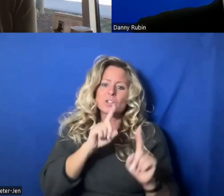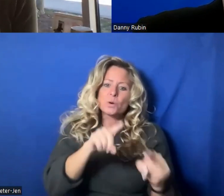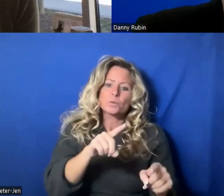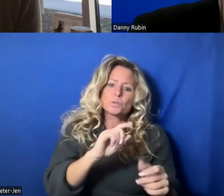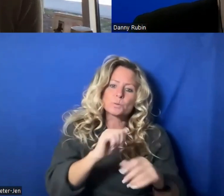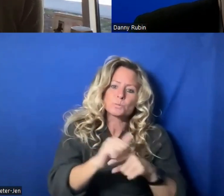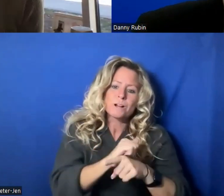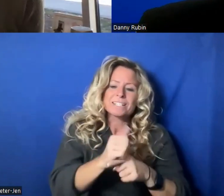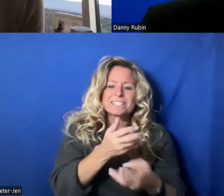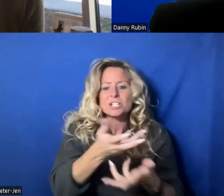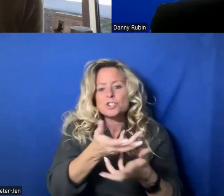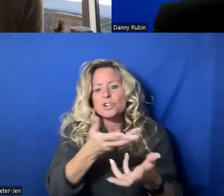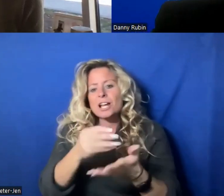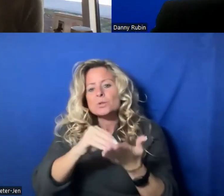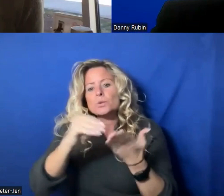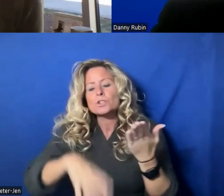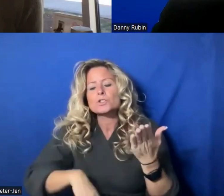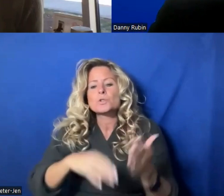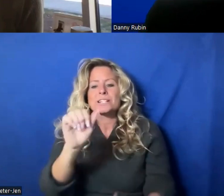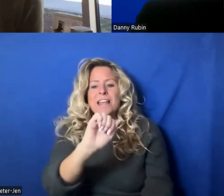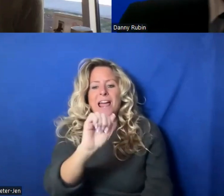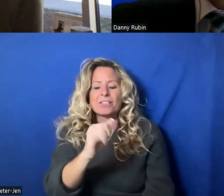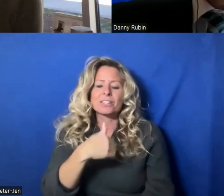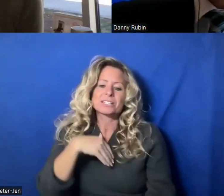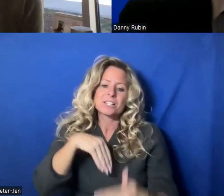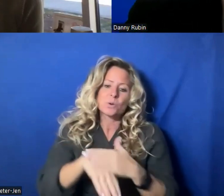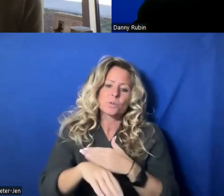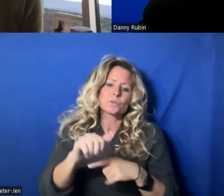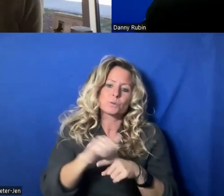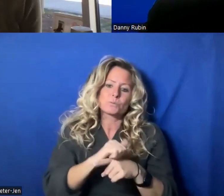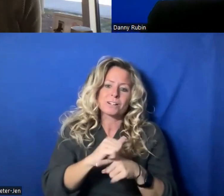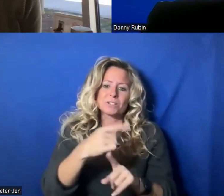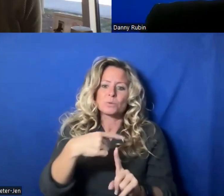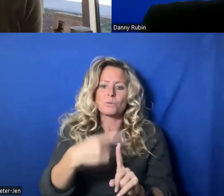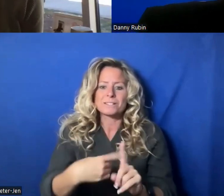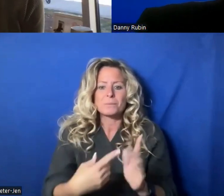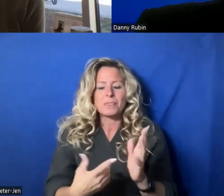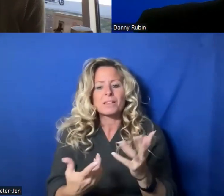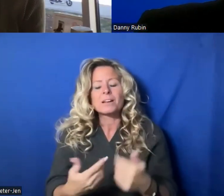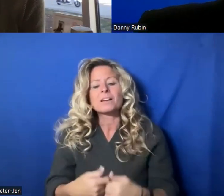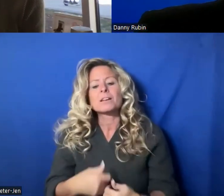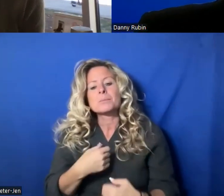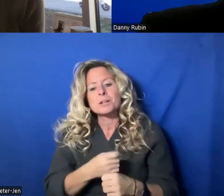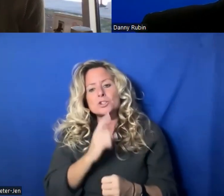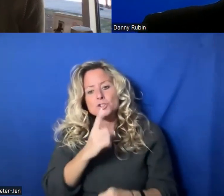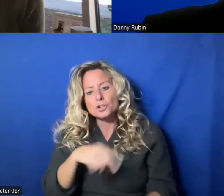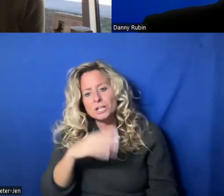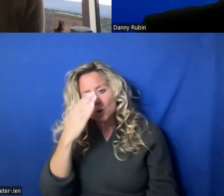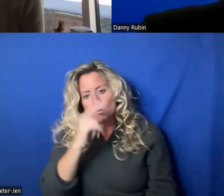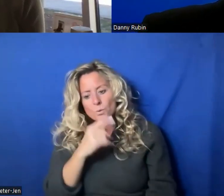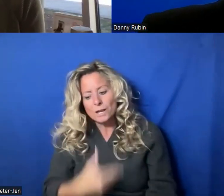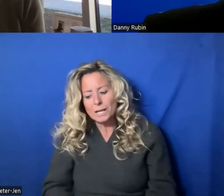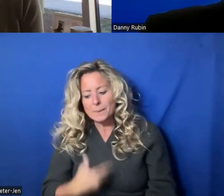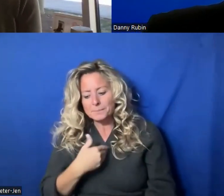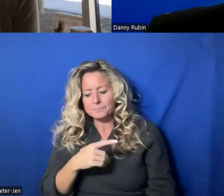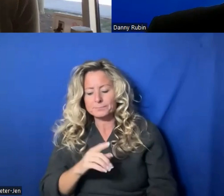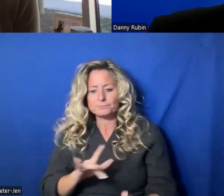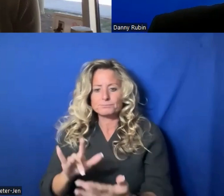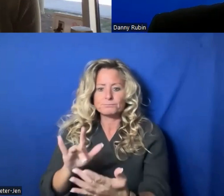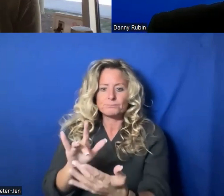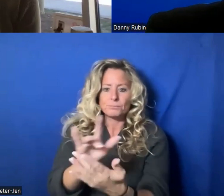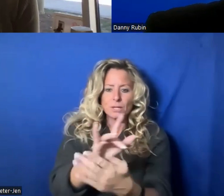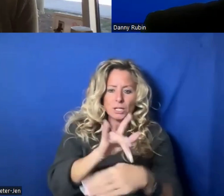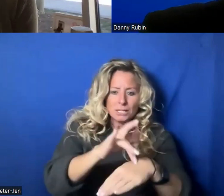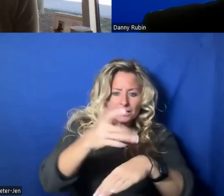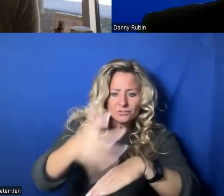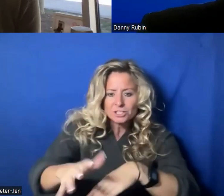athletes. So usually I try to go to a practice a month, making sure that like the student athletes know who I am. And I try to go to all their home events.